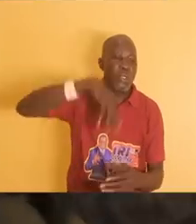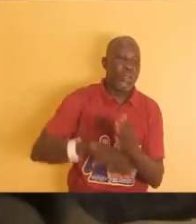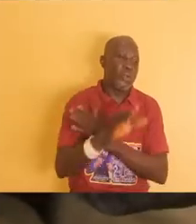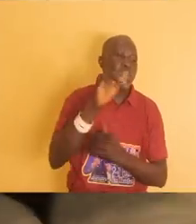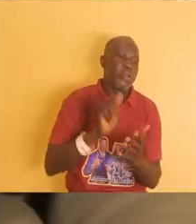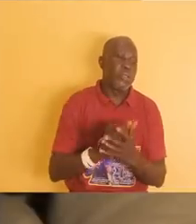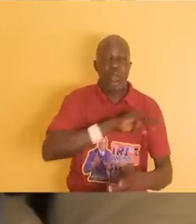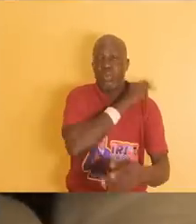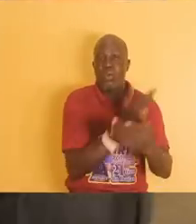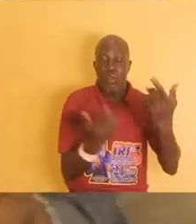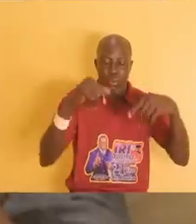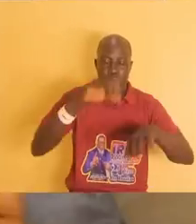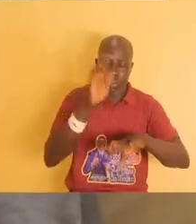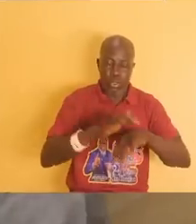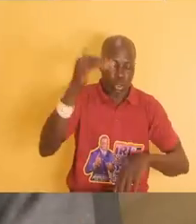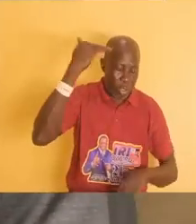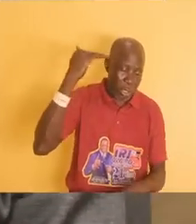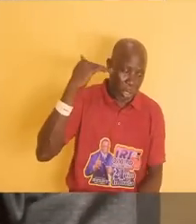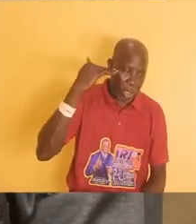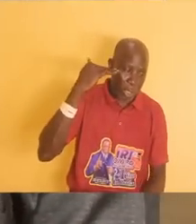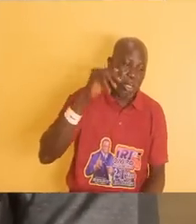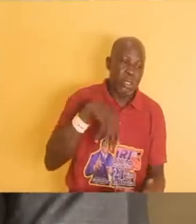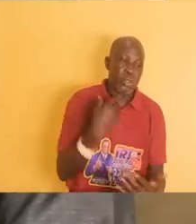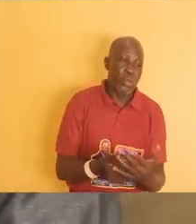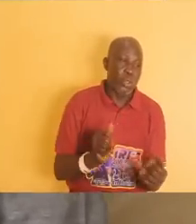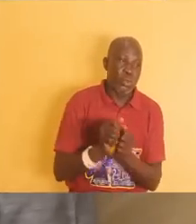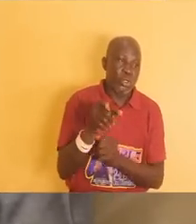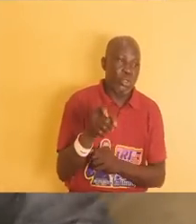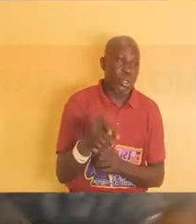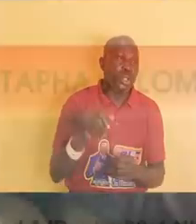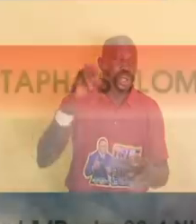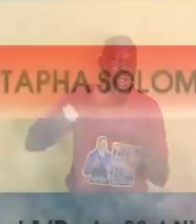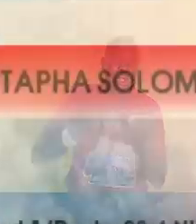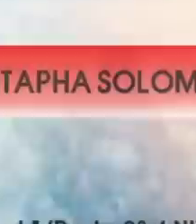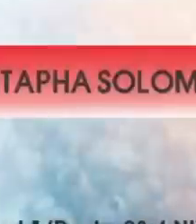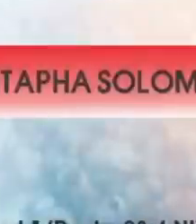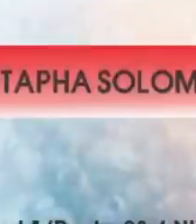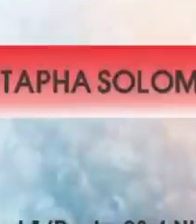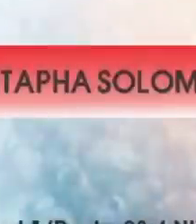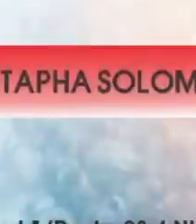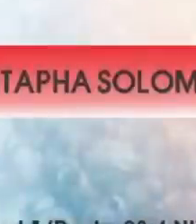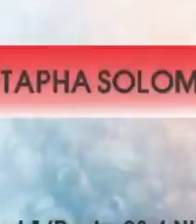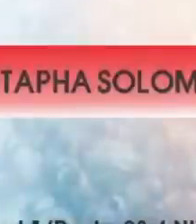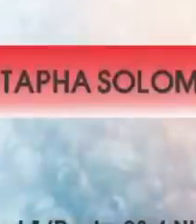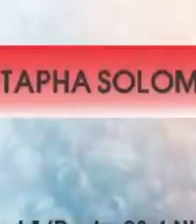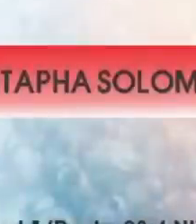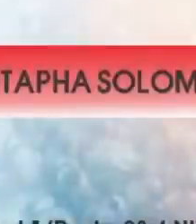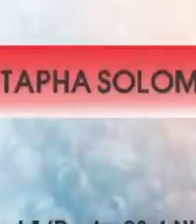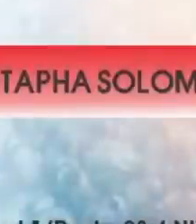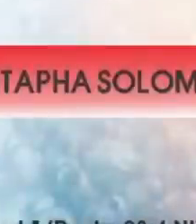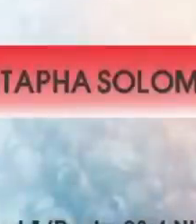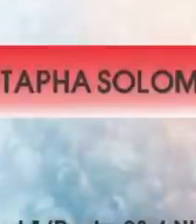Today, and the one you saw, bless of the mighty Amen. Right, second number